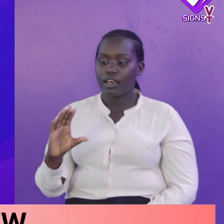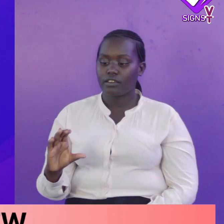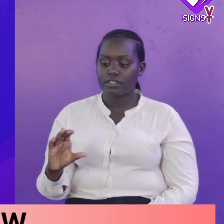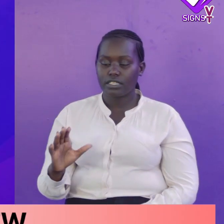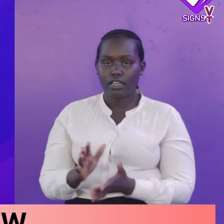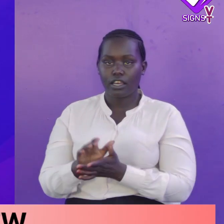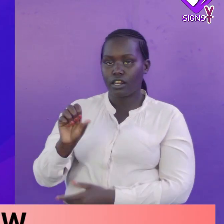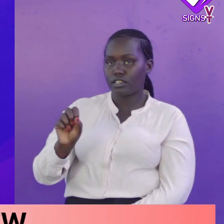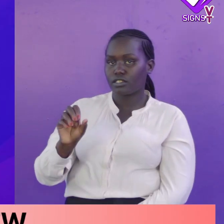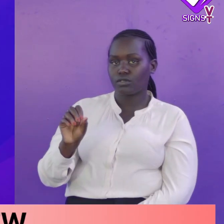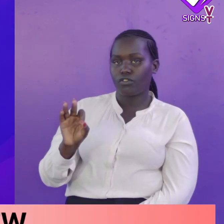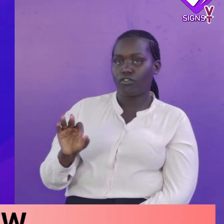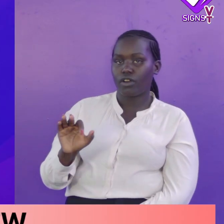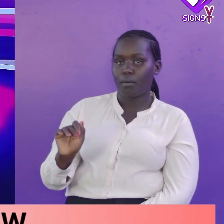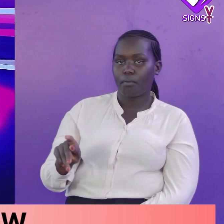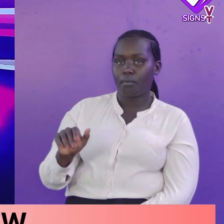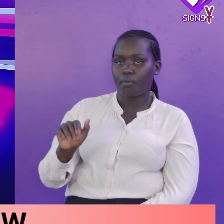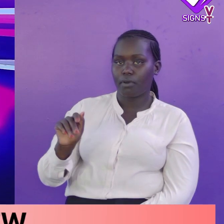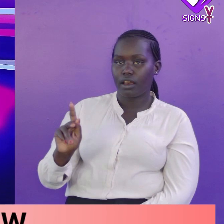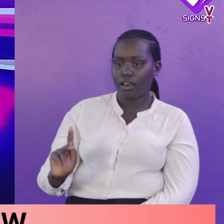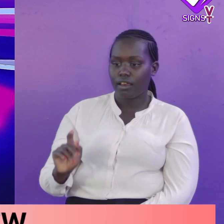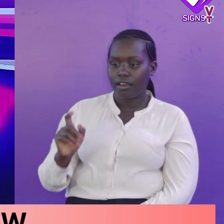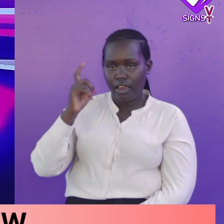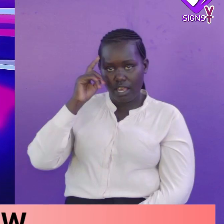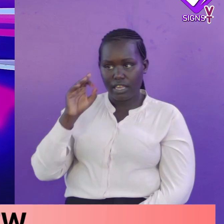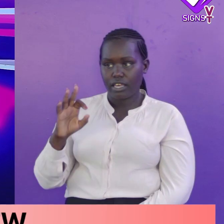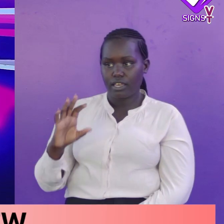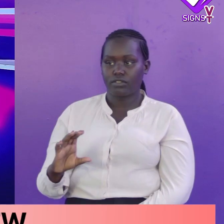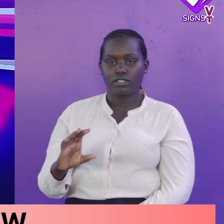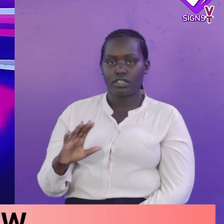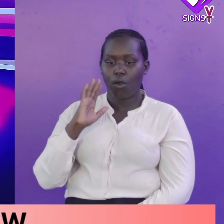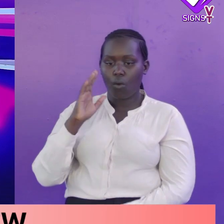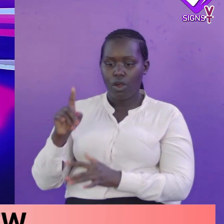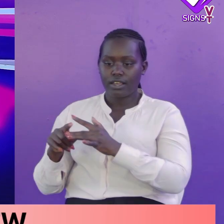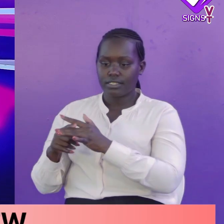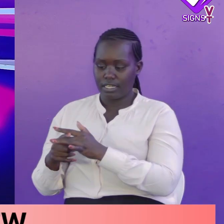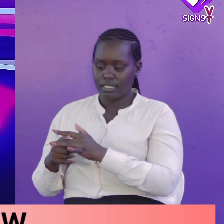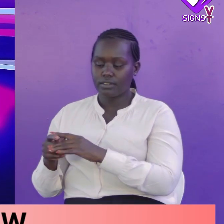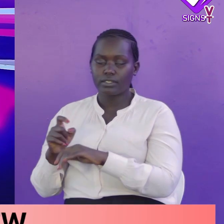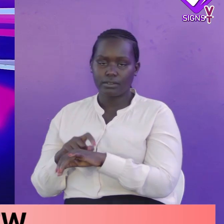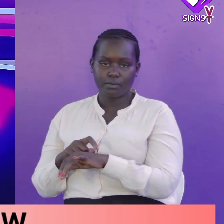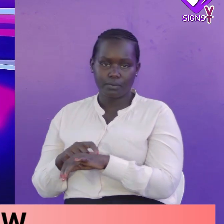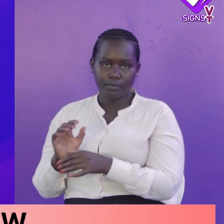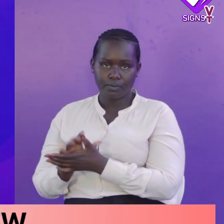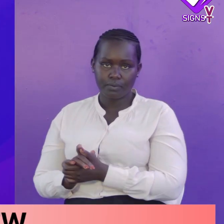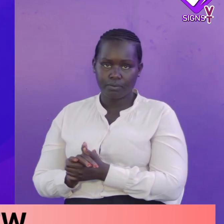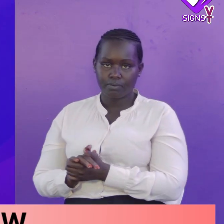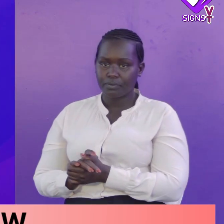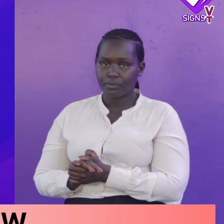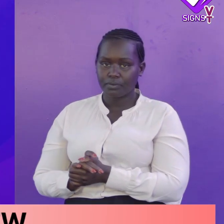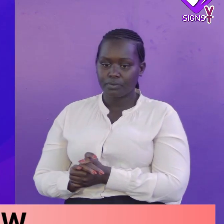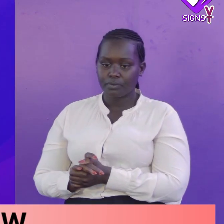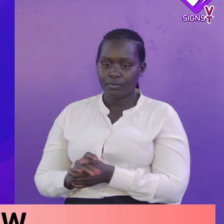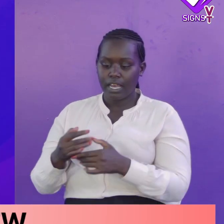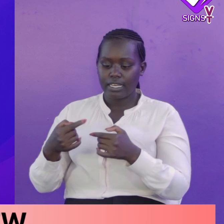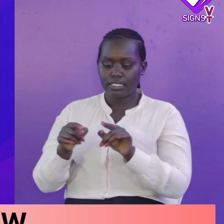Sofapaka. I think AFC Leopards should begin a season well. AFC Leopards Damu. Yeah. This is the same